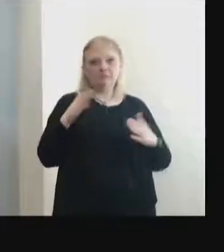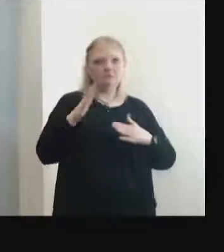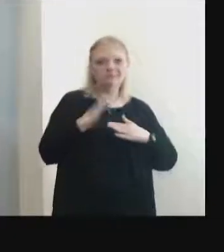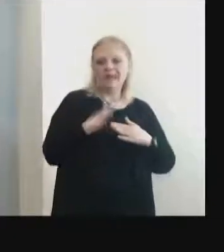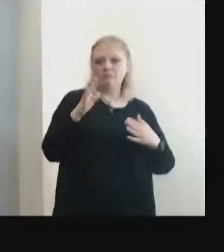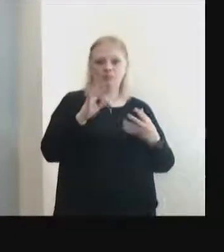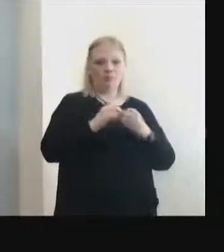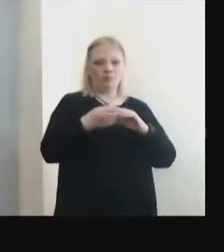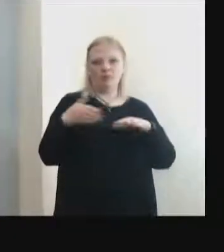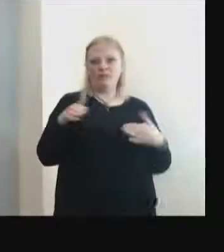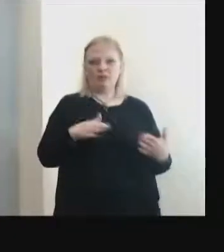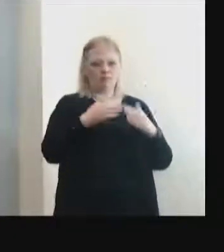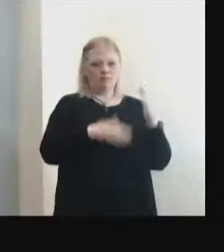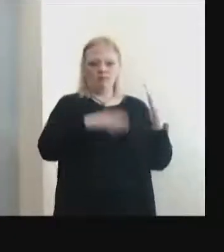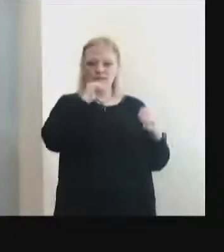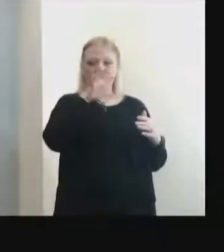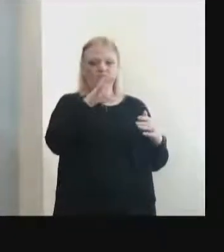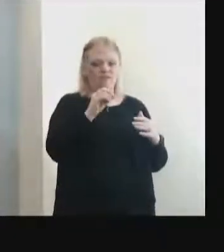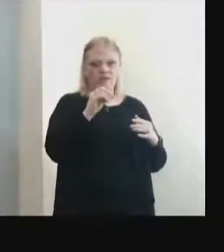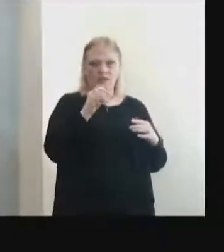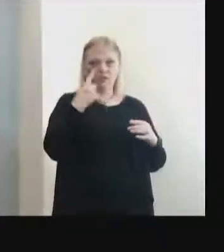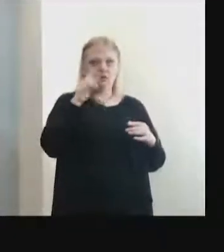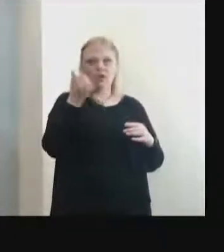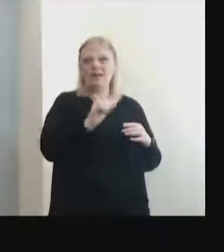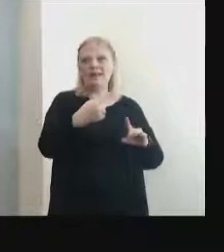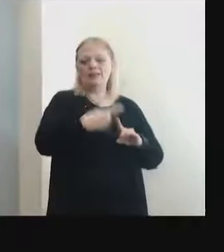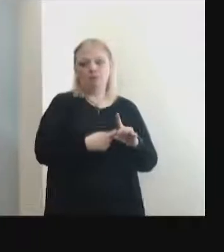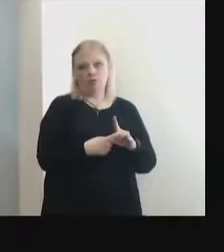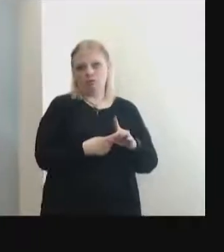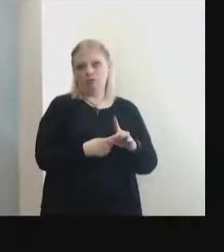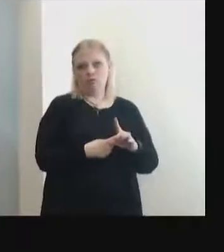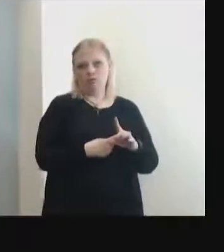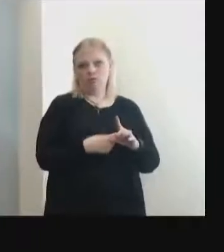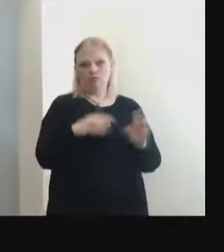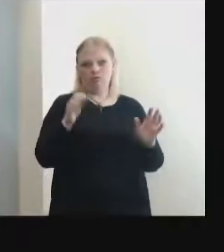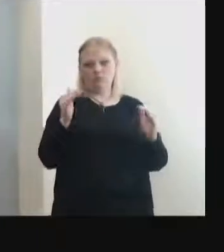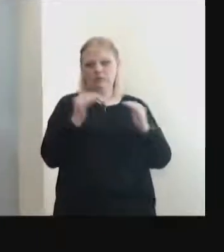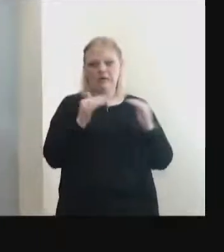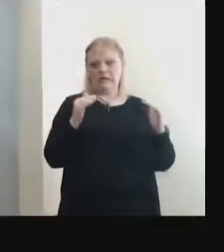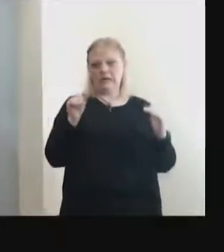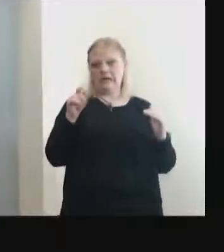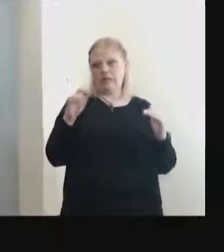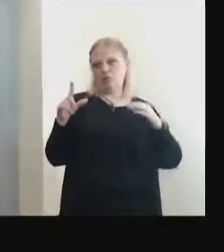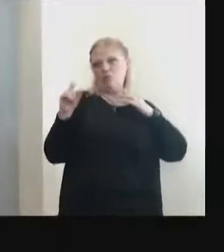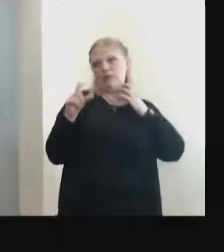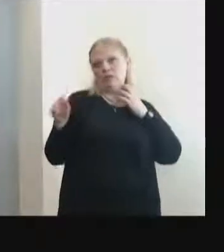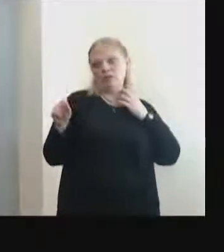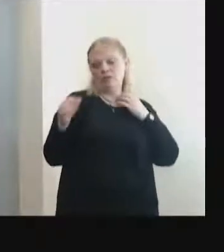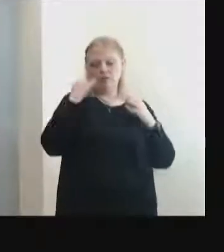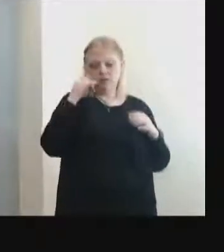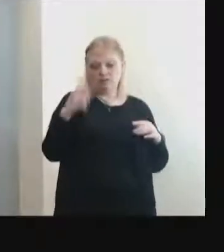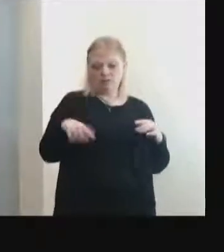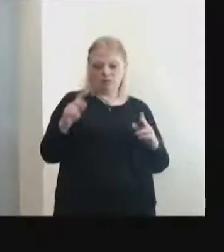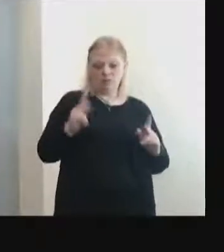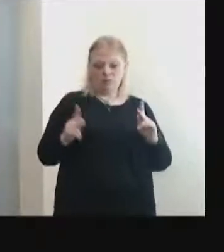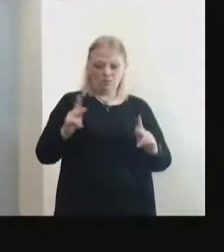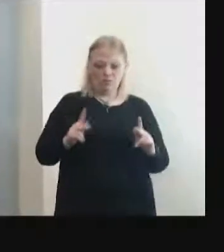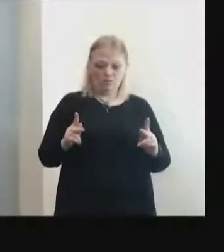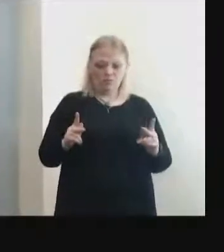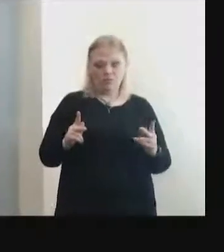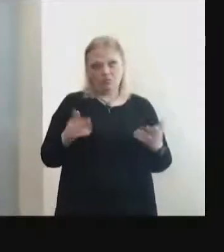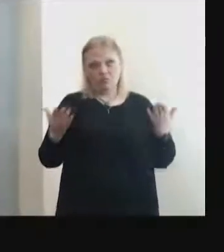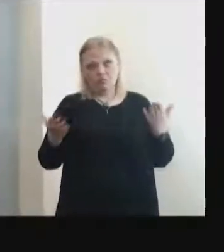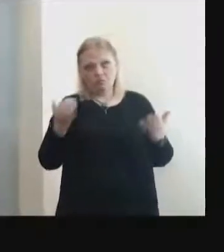the age of 50 in any month, tying April of 2020. And if those individuals, I assume most of them have been